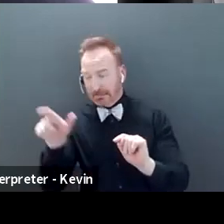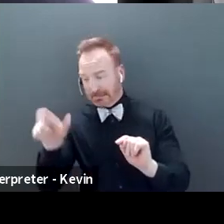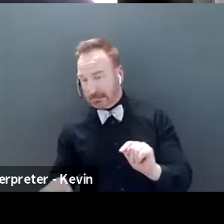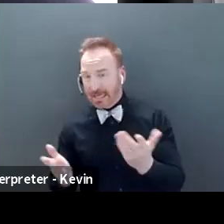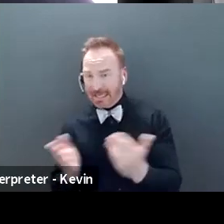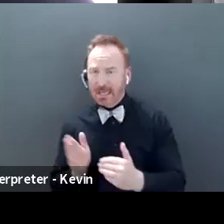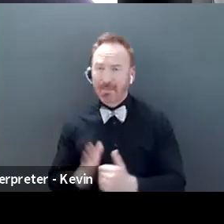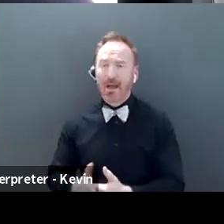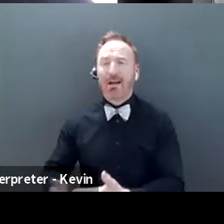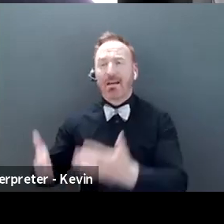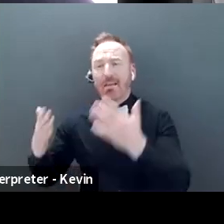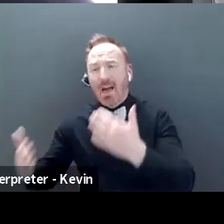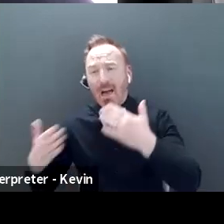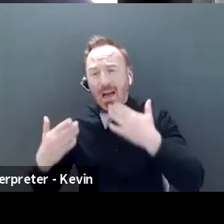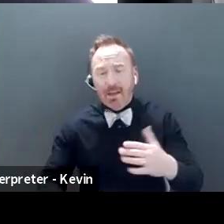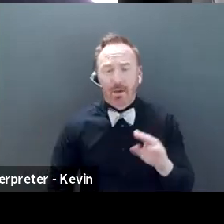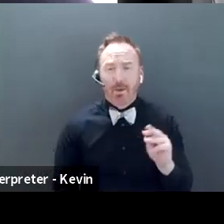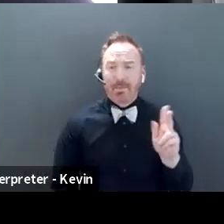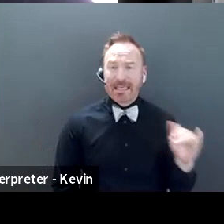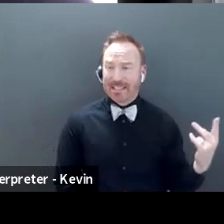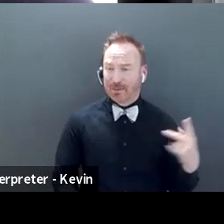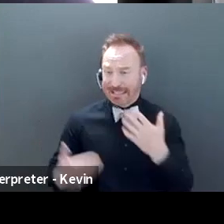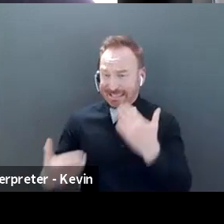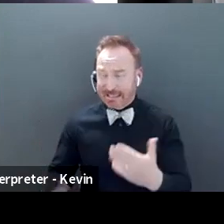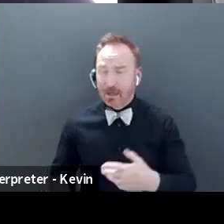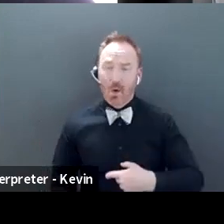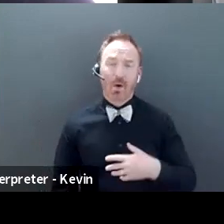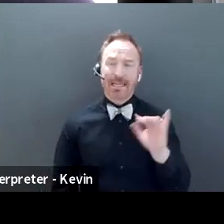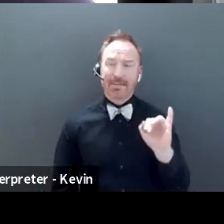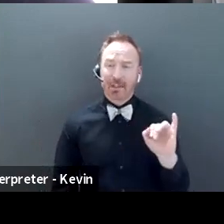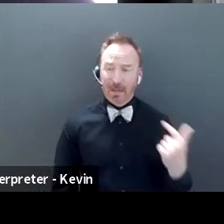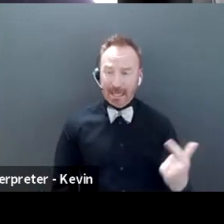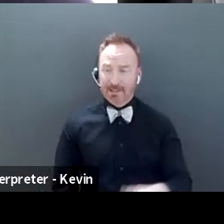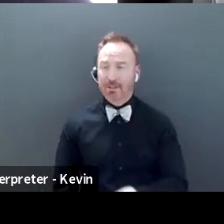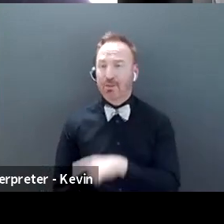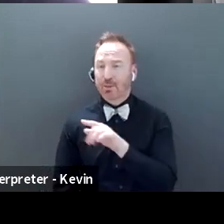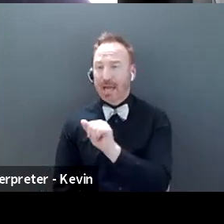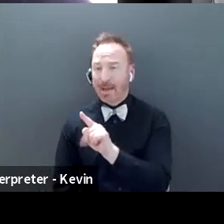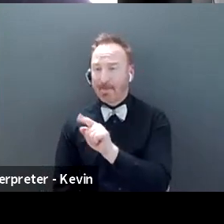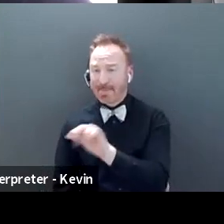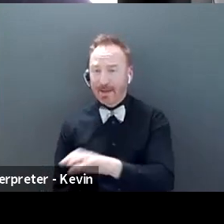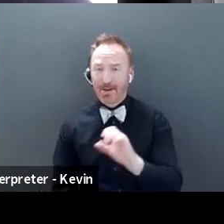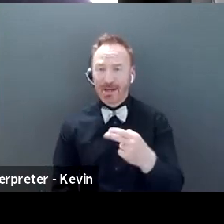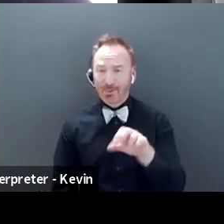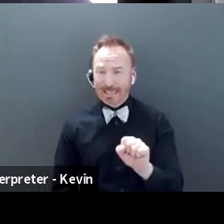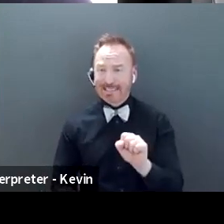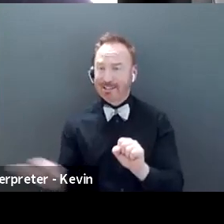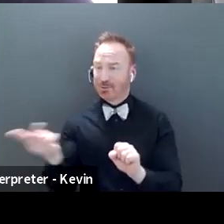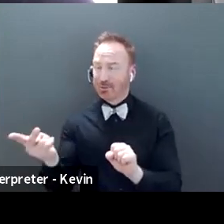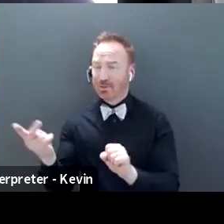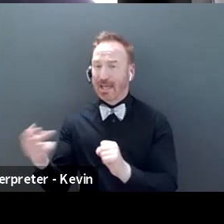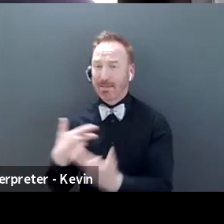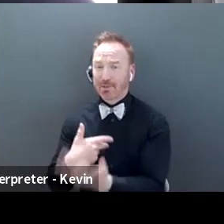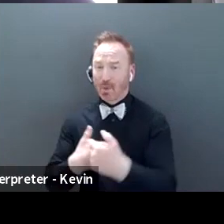you on behalf of Mickey and I and Innovation Guelph to you, Amir and Chris, for joining us today for our Toolkit